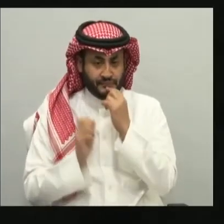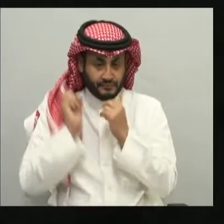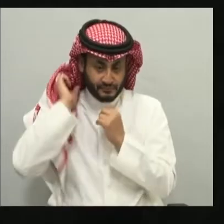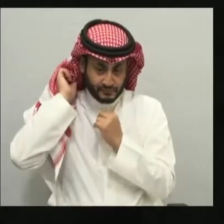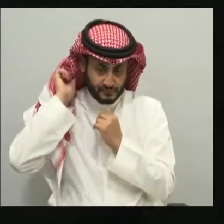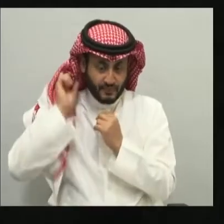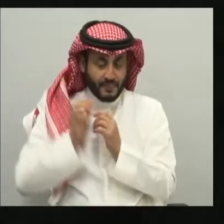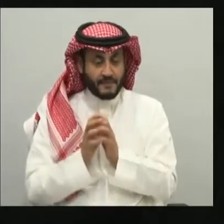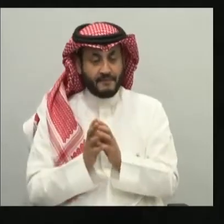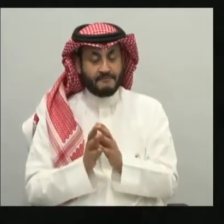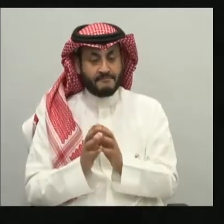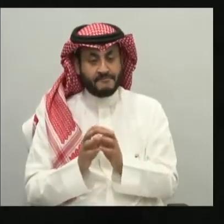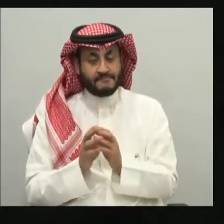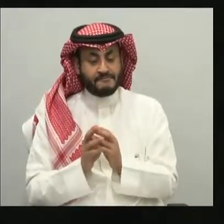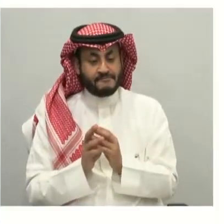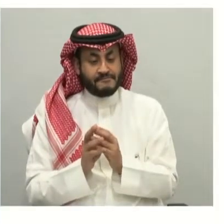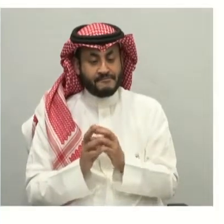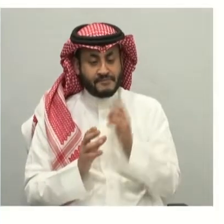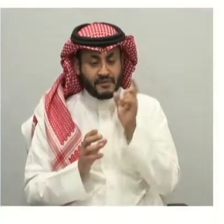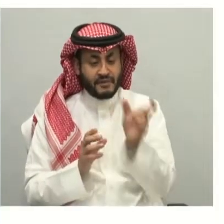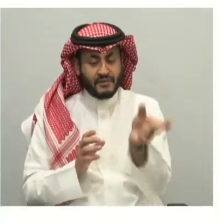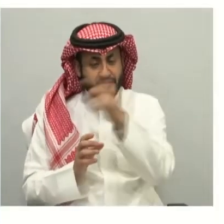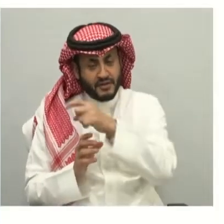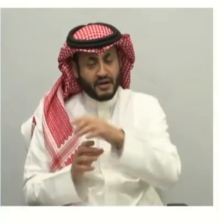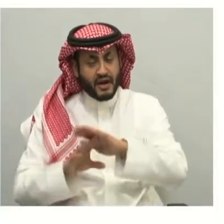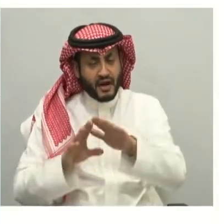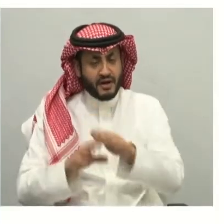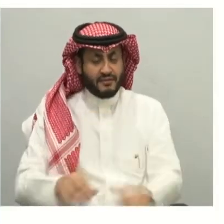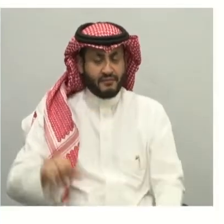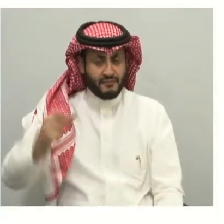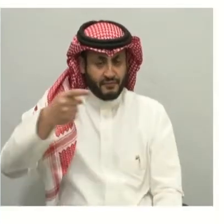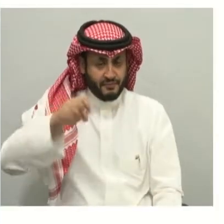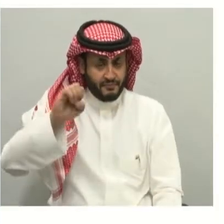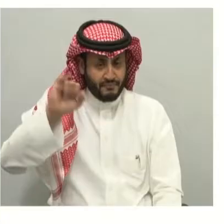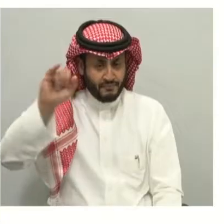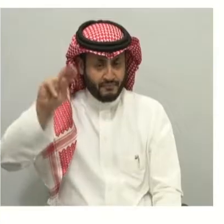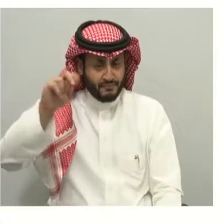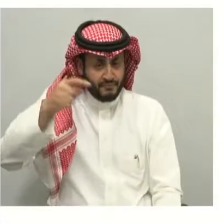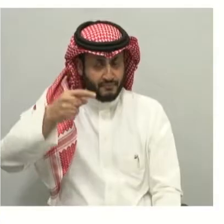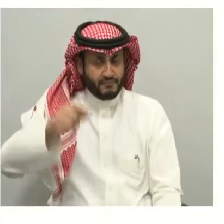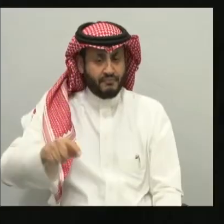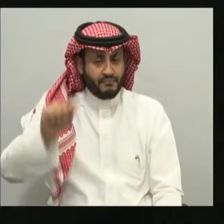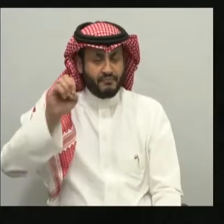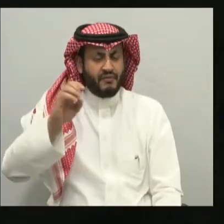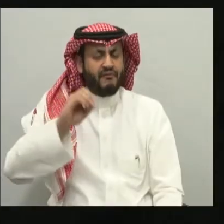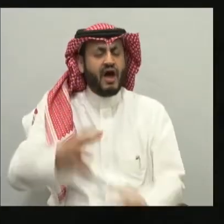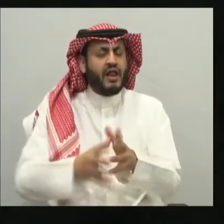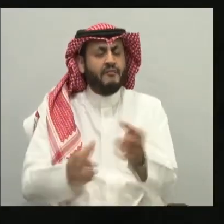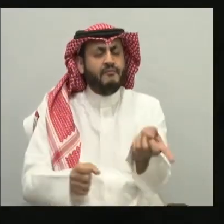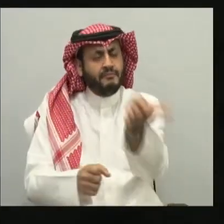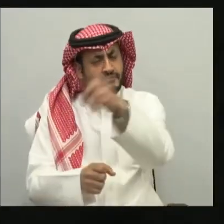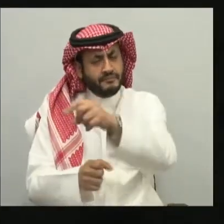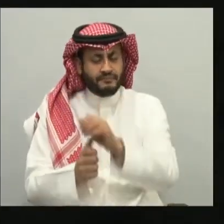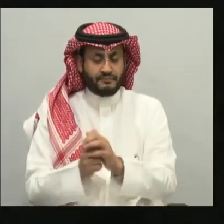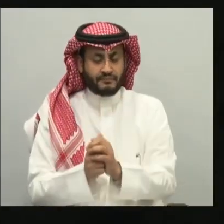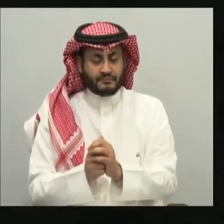be and the going to, and we always use going to in the future if you want to talk about something